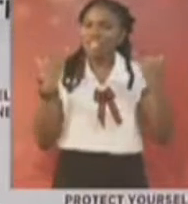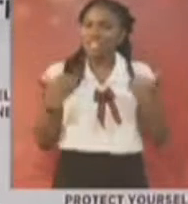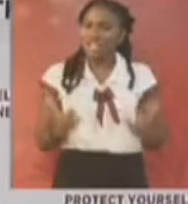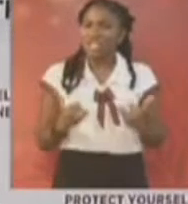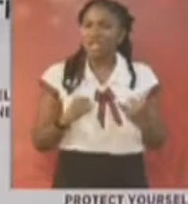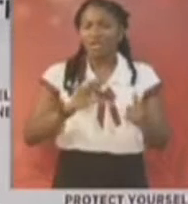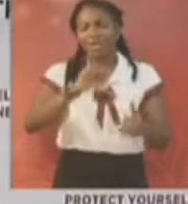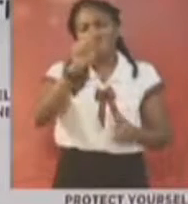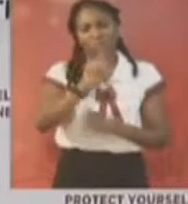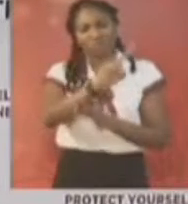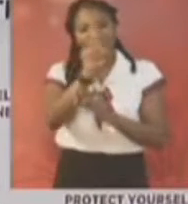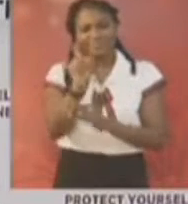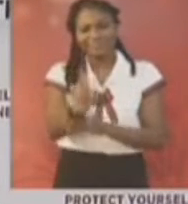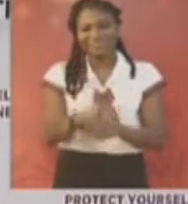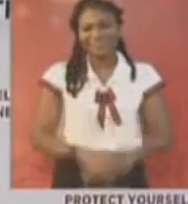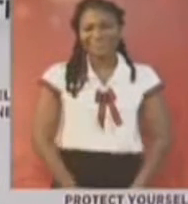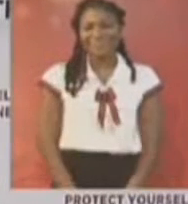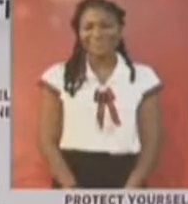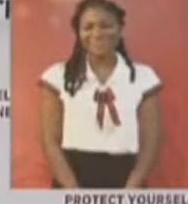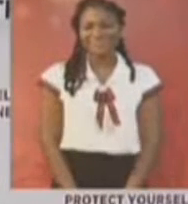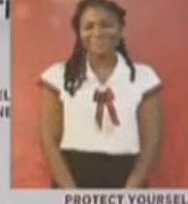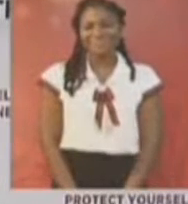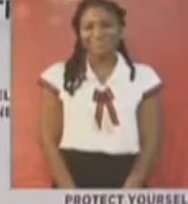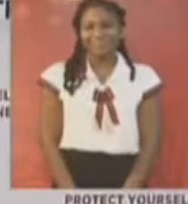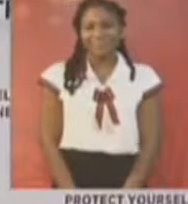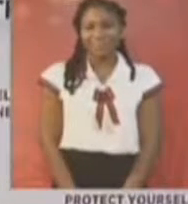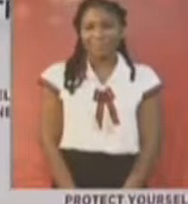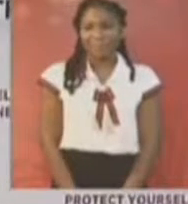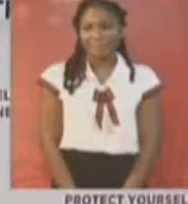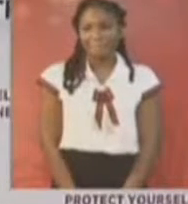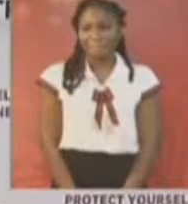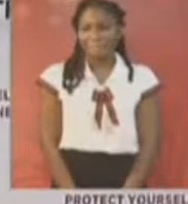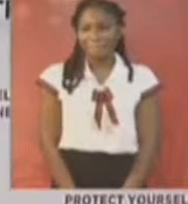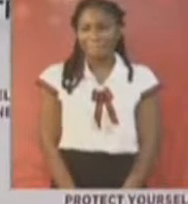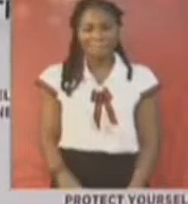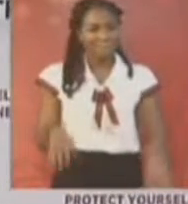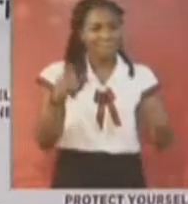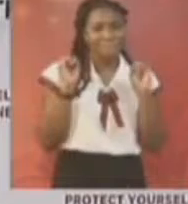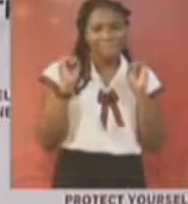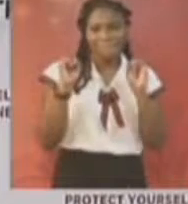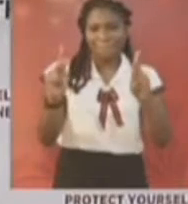Wired 868. Hi, just one last question. This is